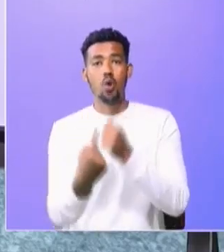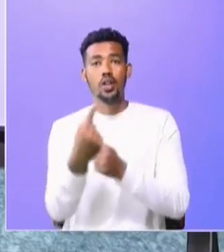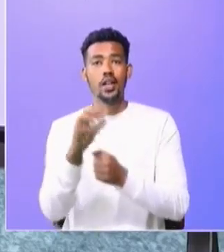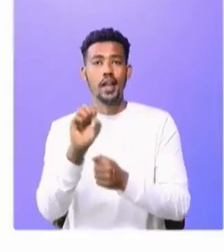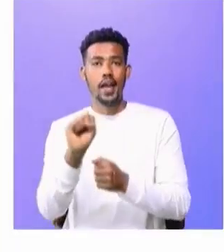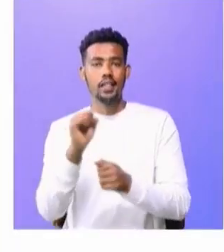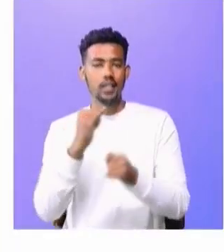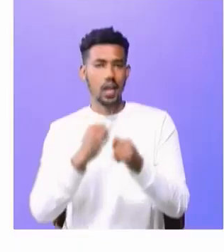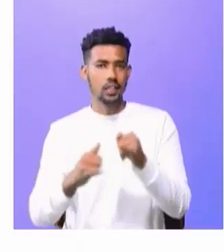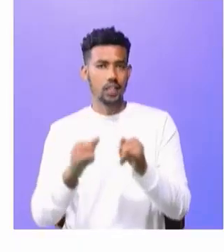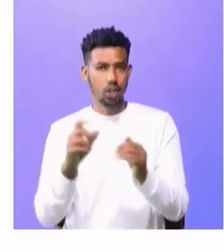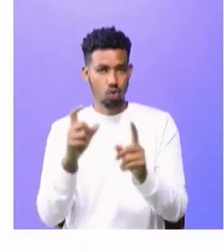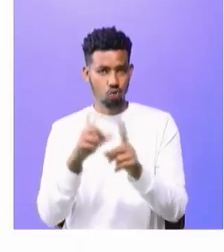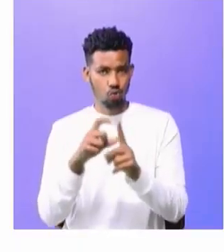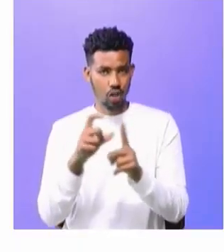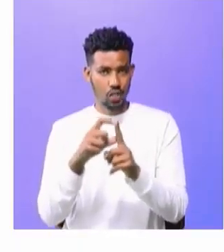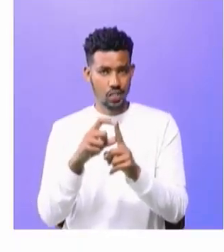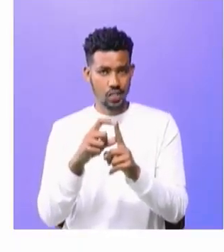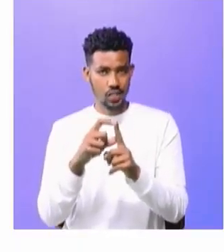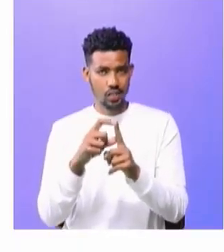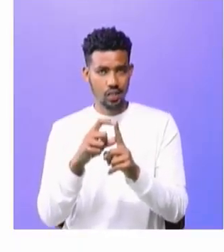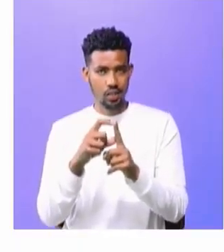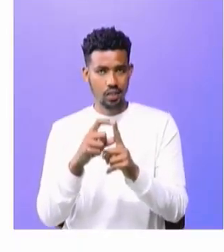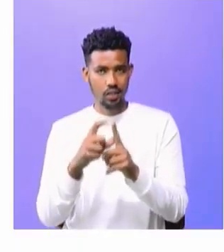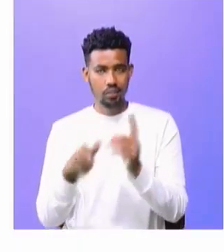word. Book, books.